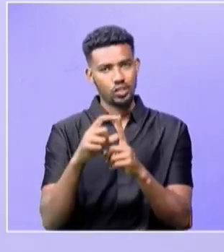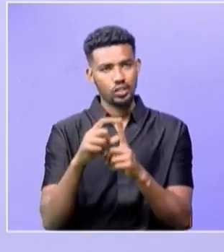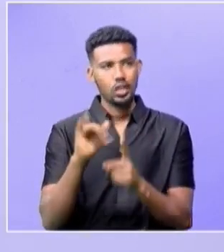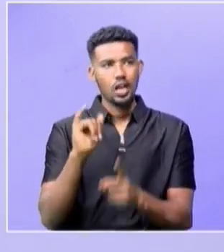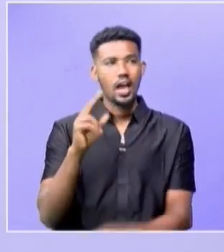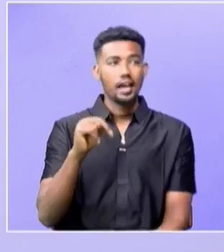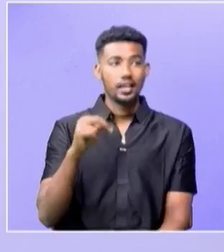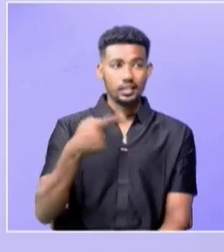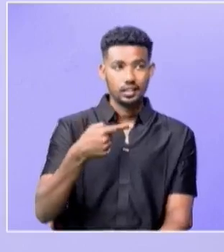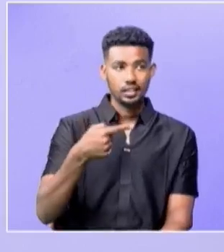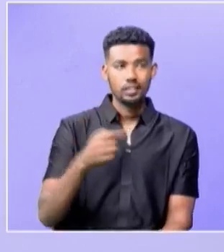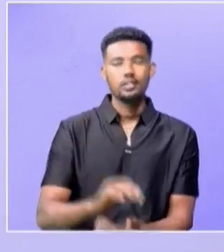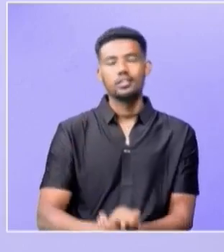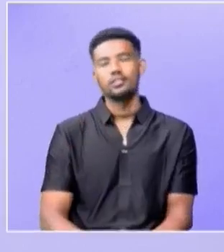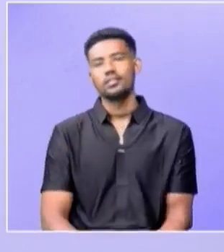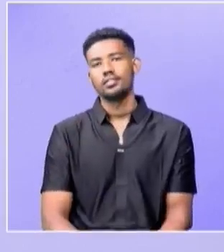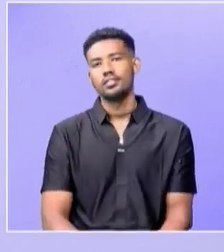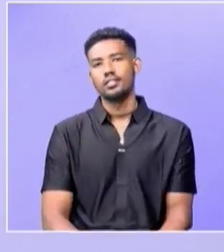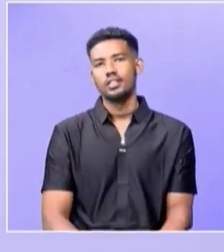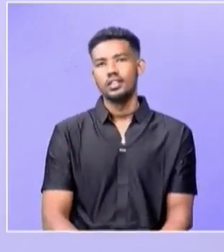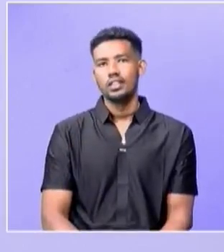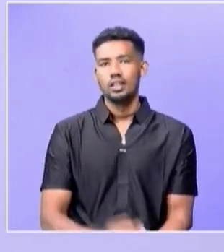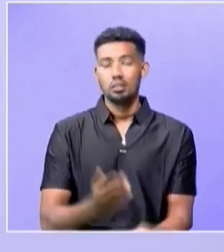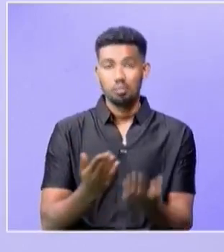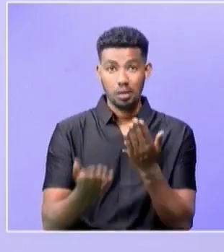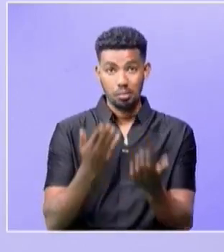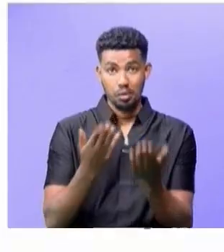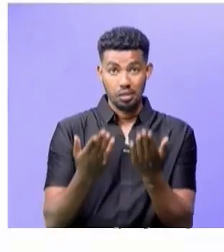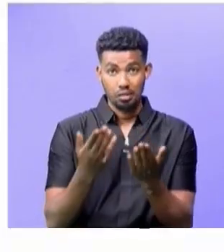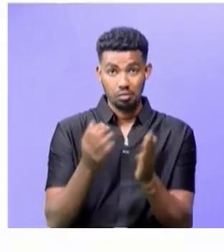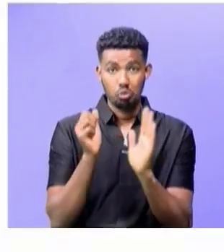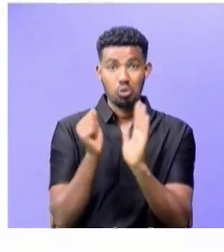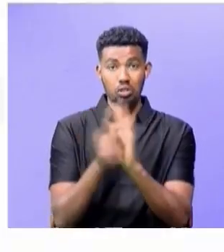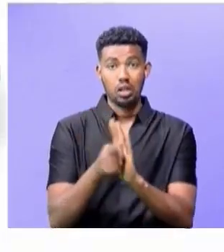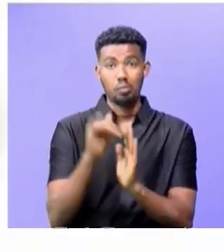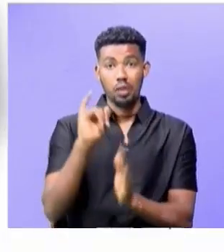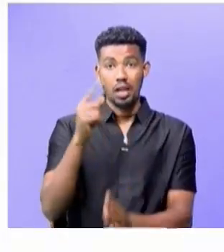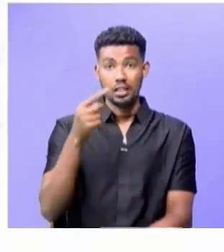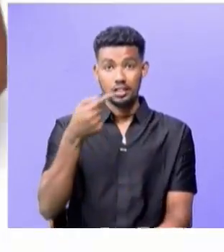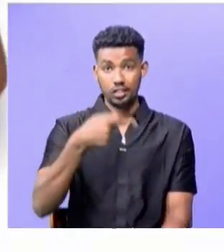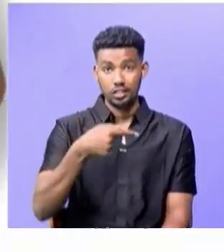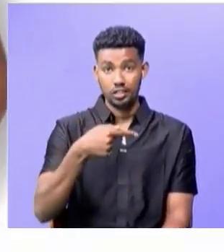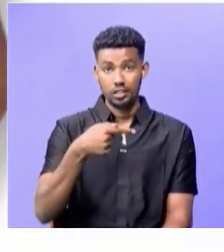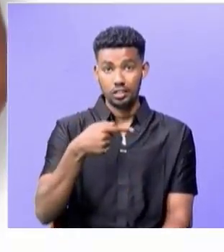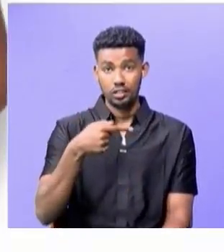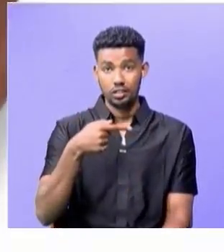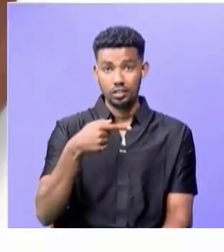ING verbs. When we say ING, let us say walk.